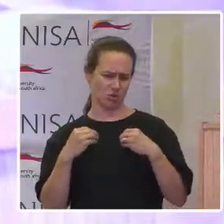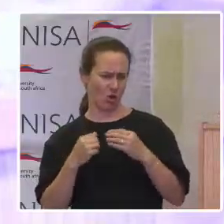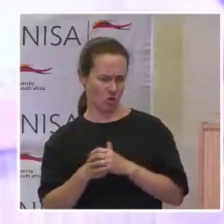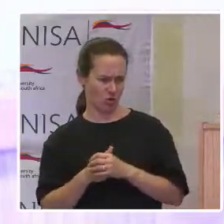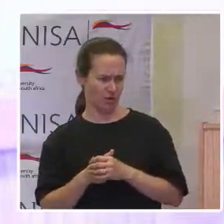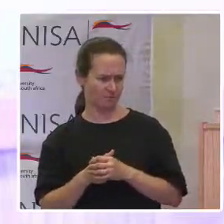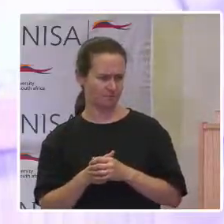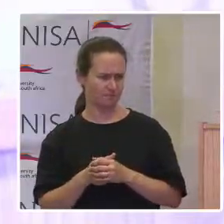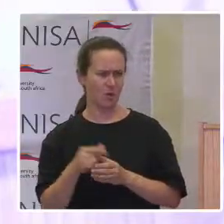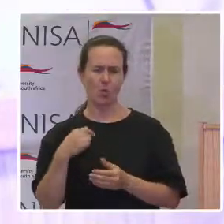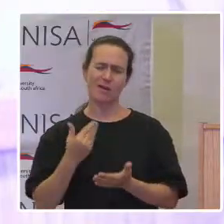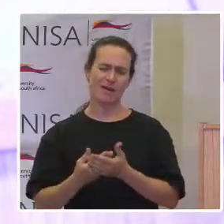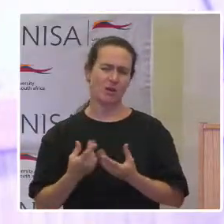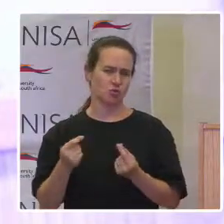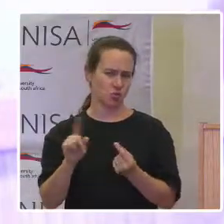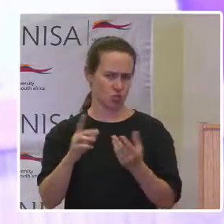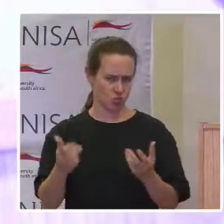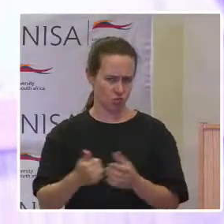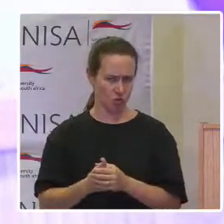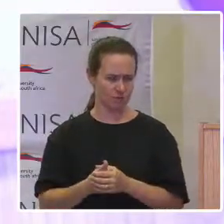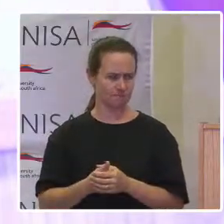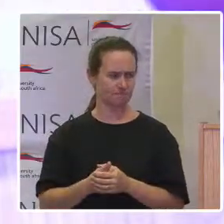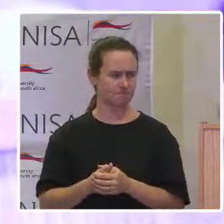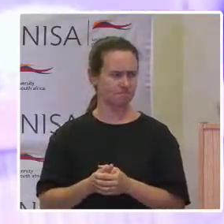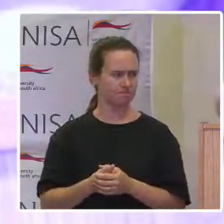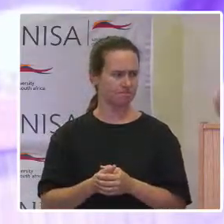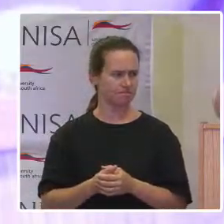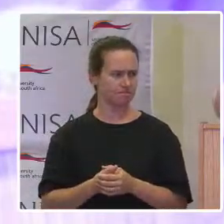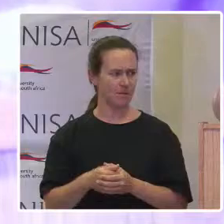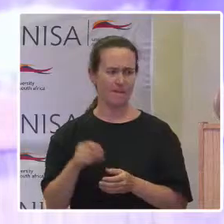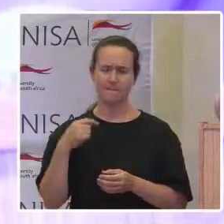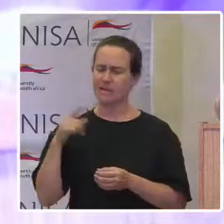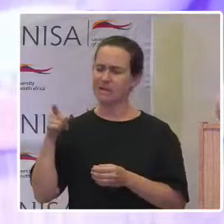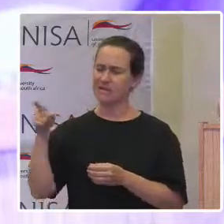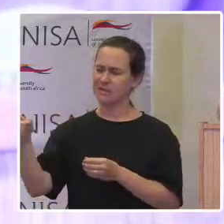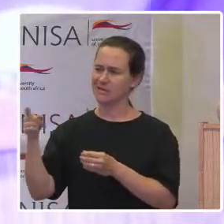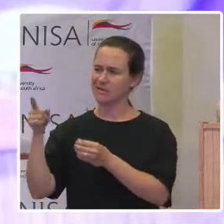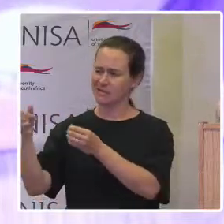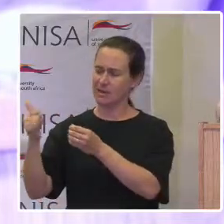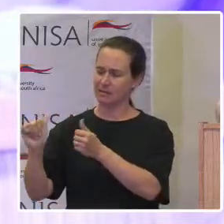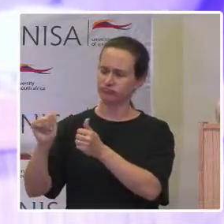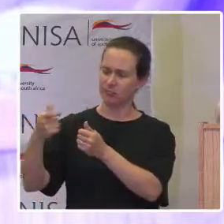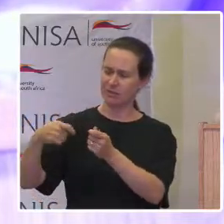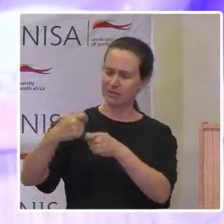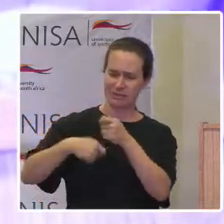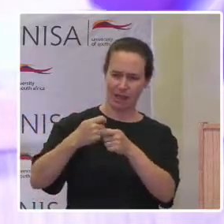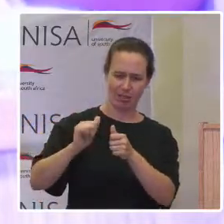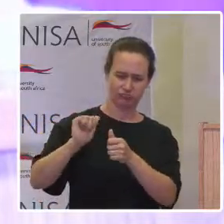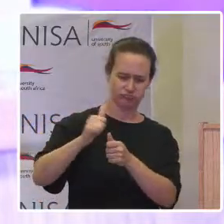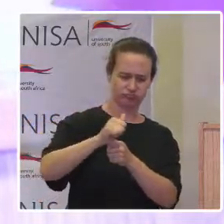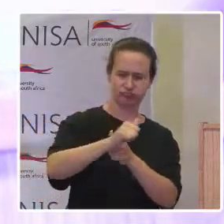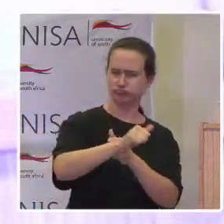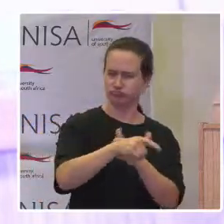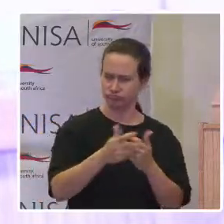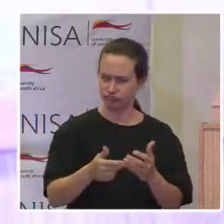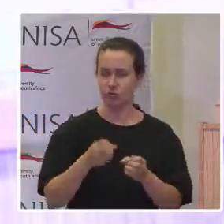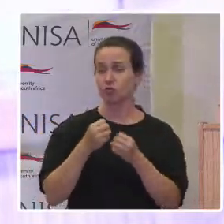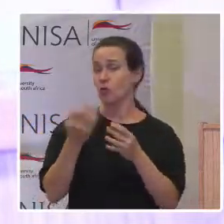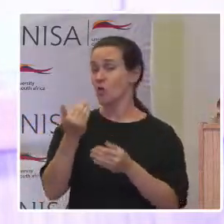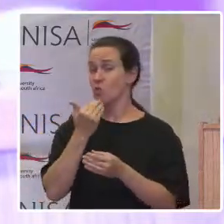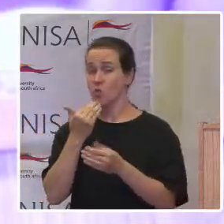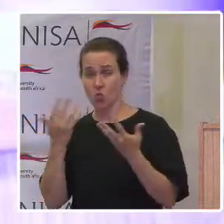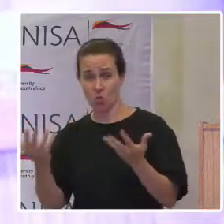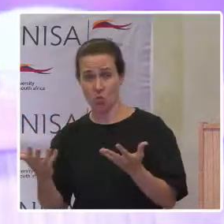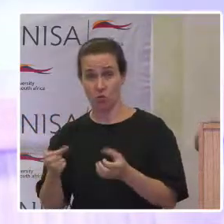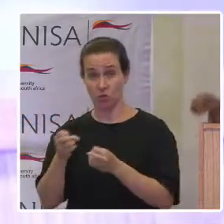I'm going to do here? I'm going to tap into the supply chain optimization here. Because it starts from who? It starts